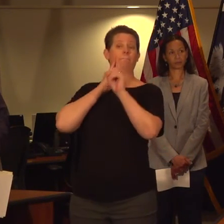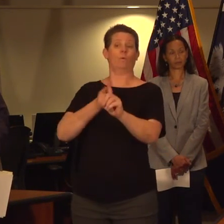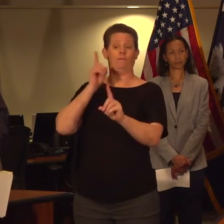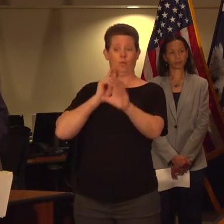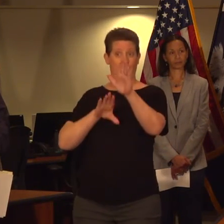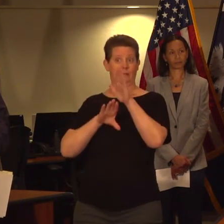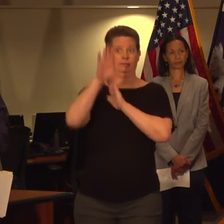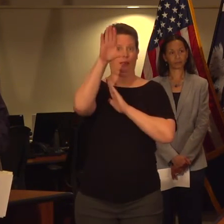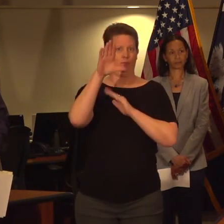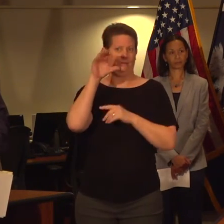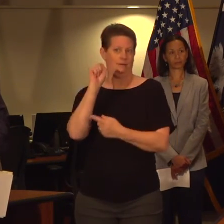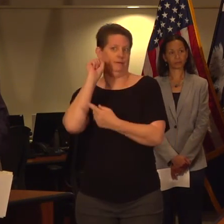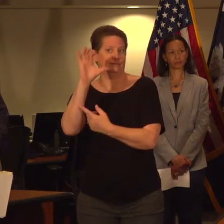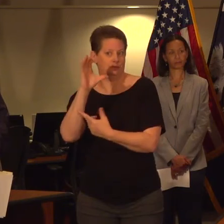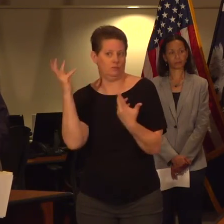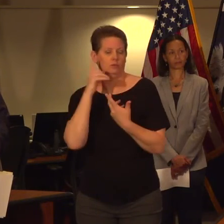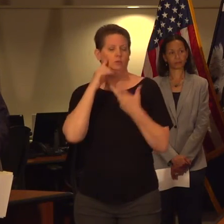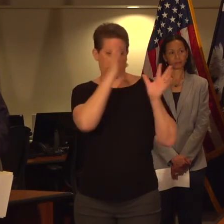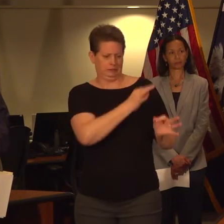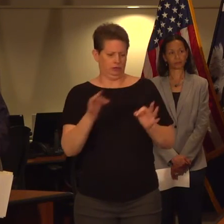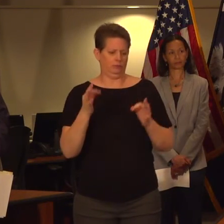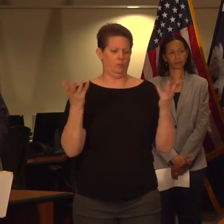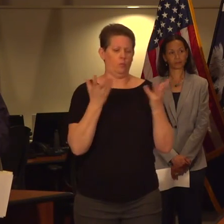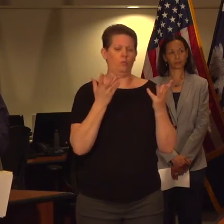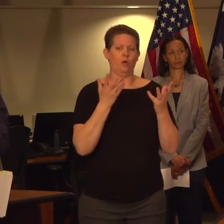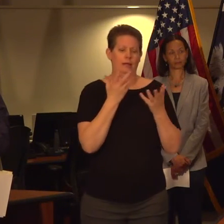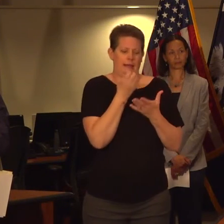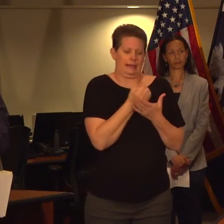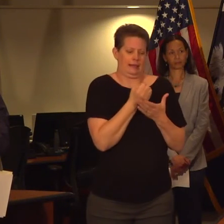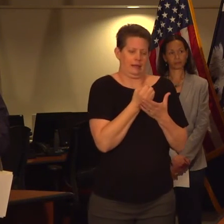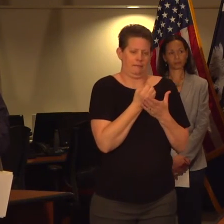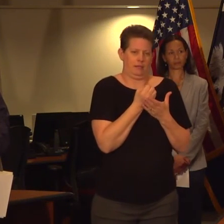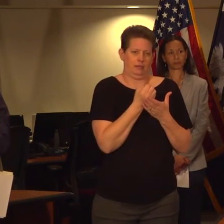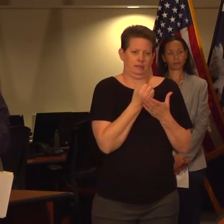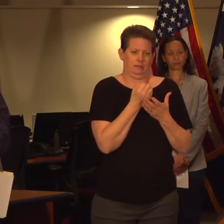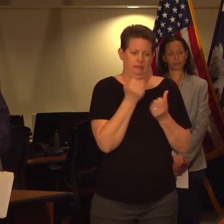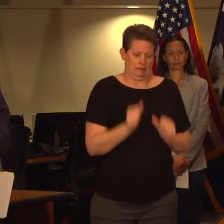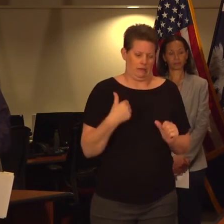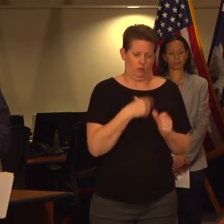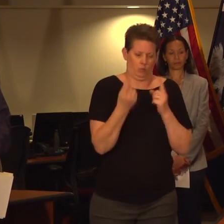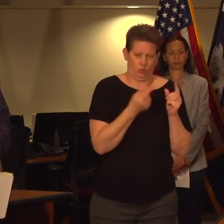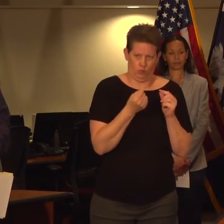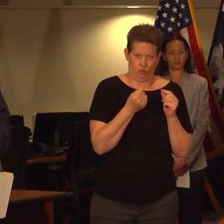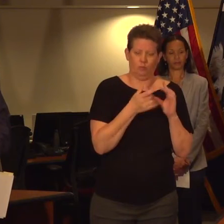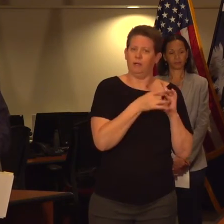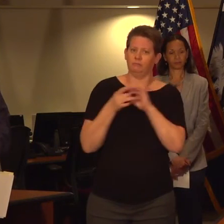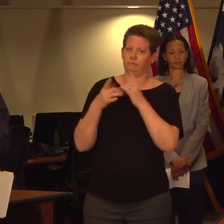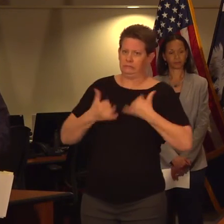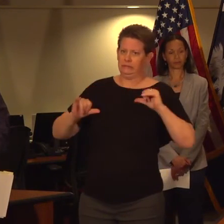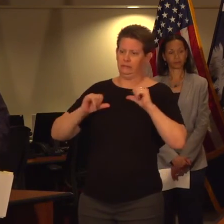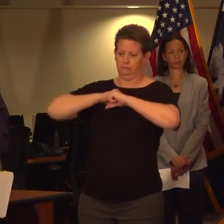to determine the economic steps that can be taken within the confines of the health and